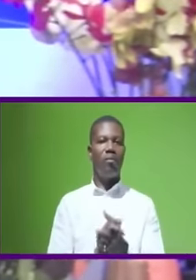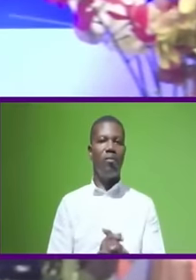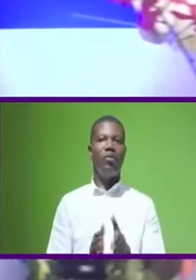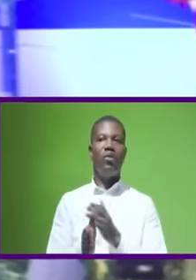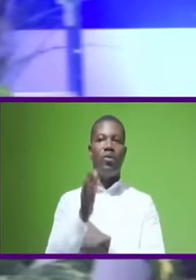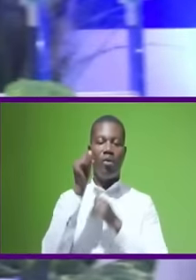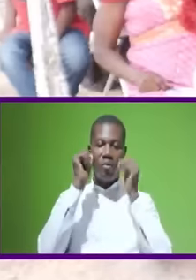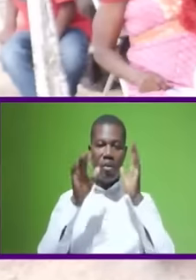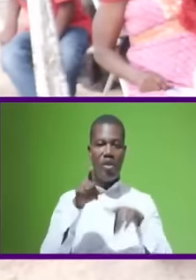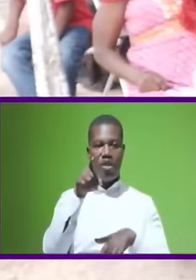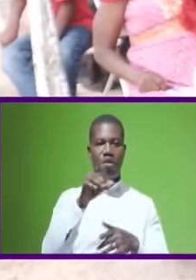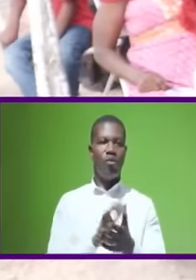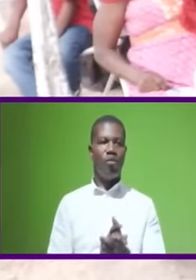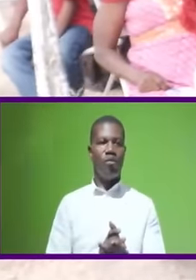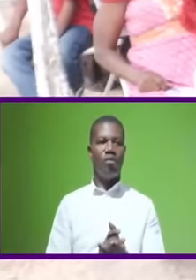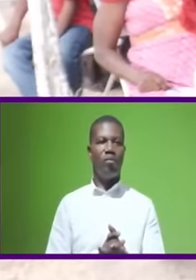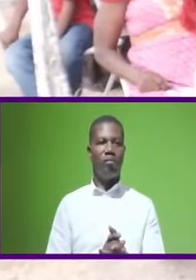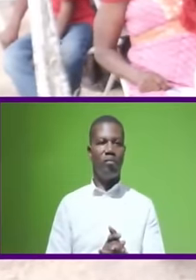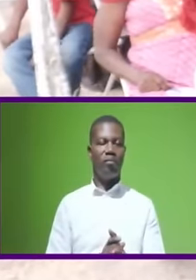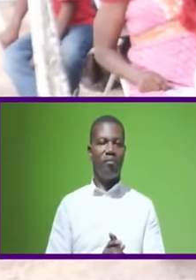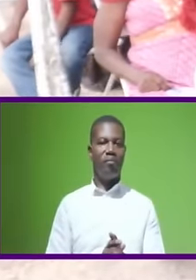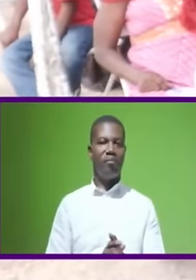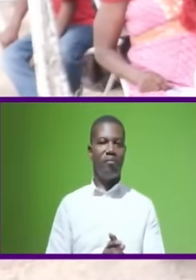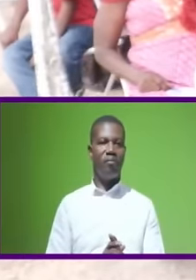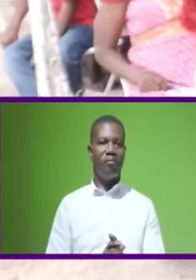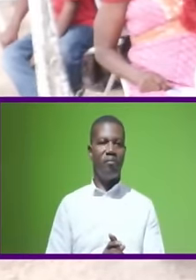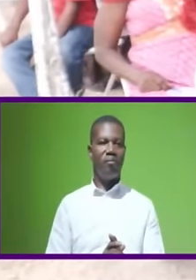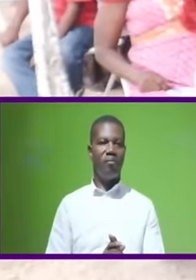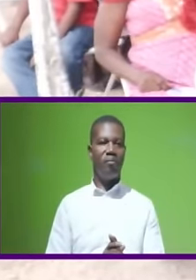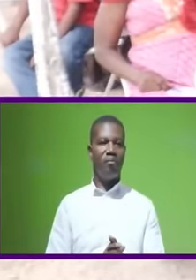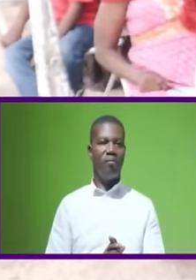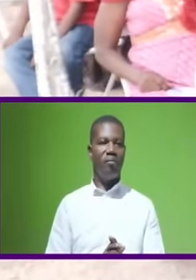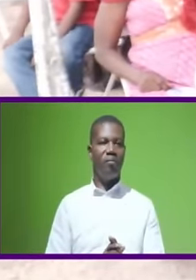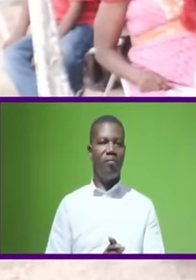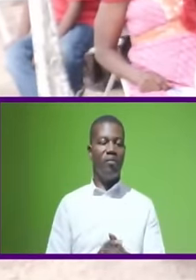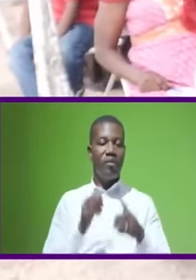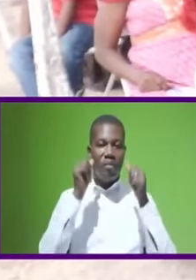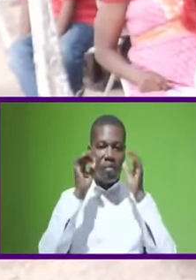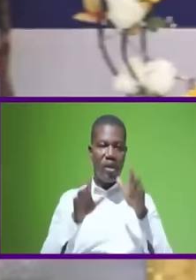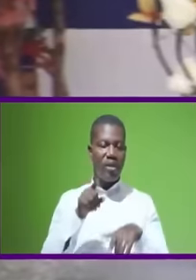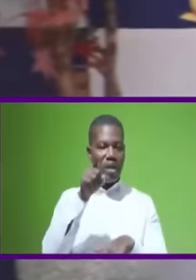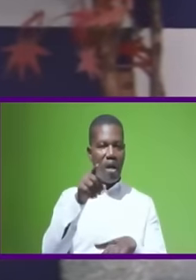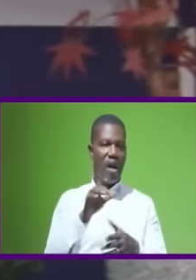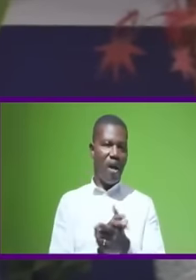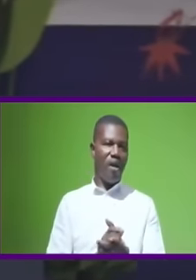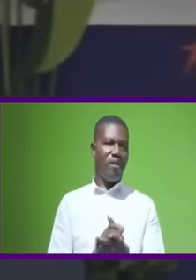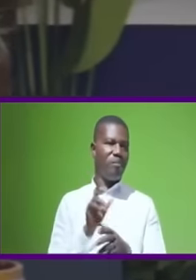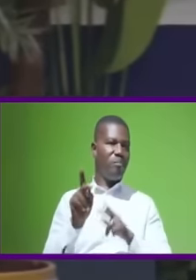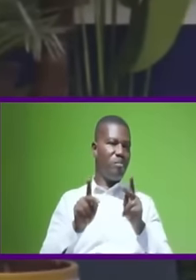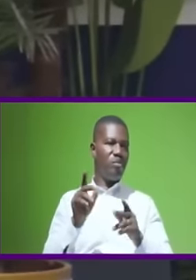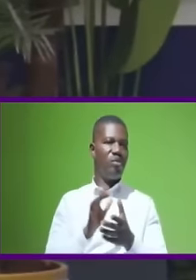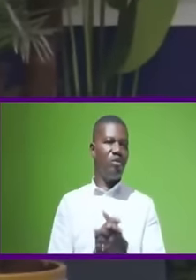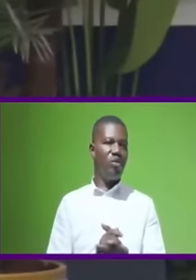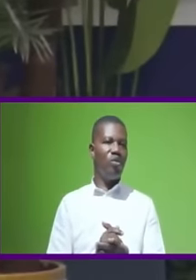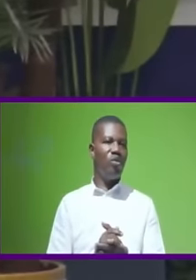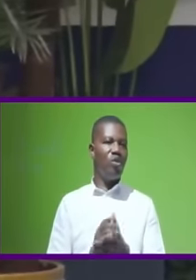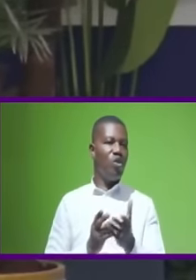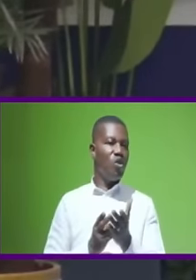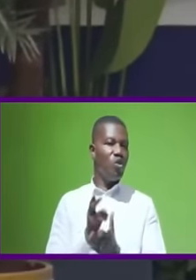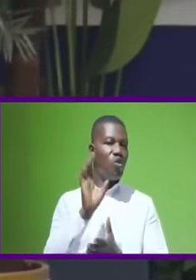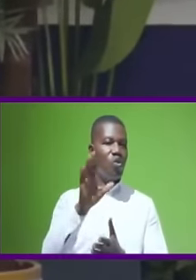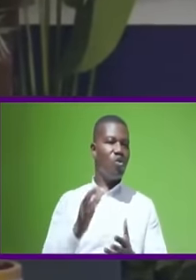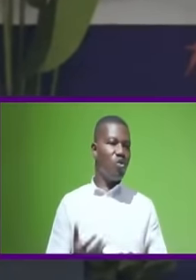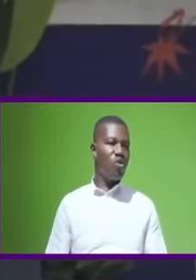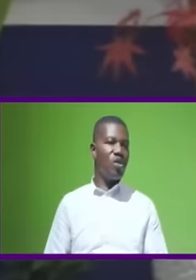Yamin the Lord bless you. Na enshira ne wa. For blessed is he. Enamo wa for the